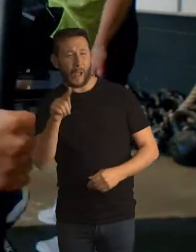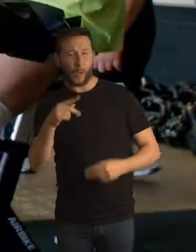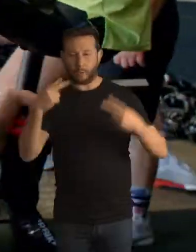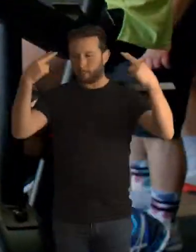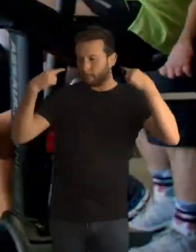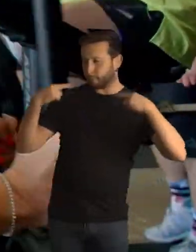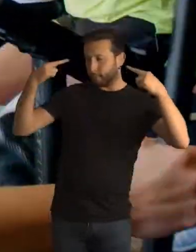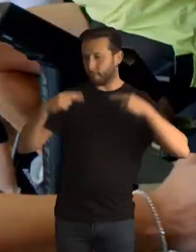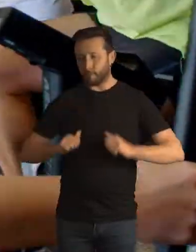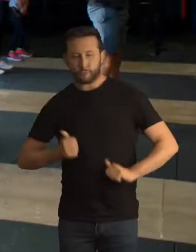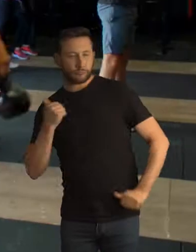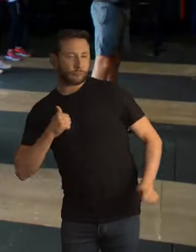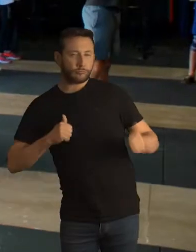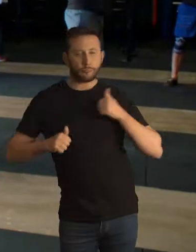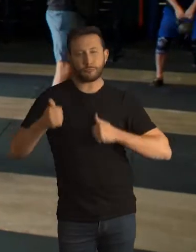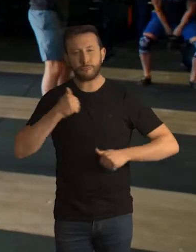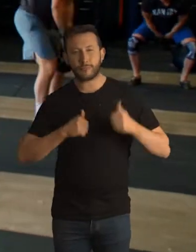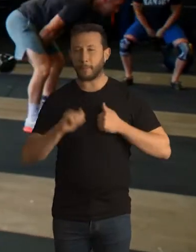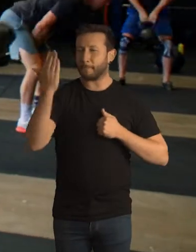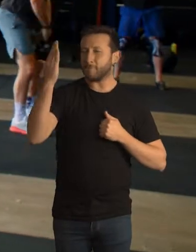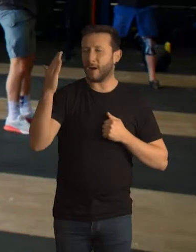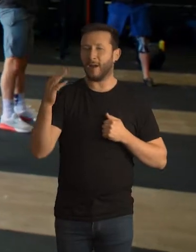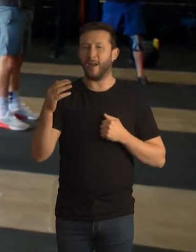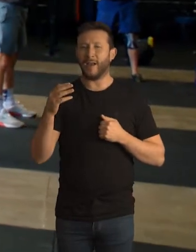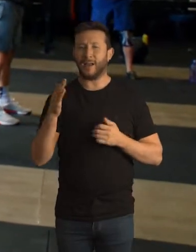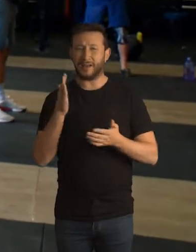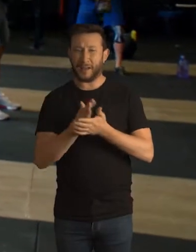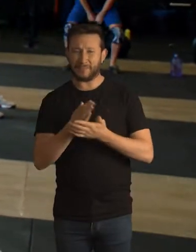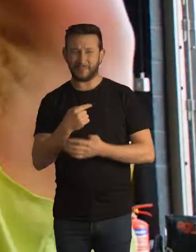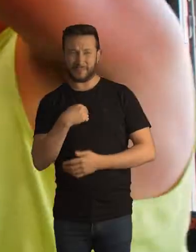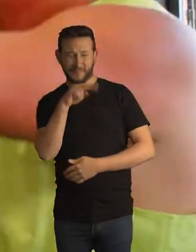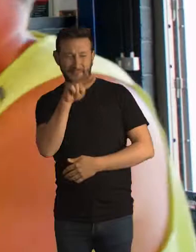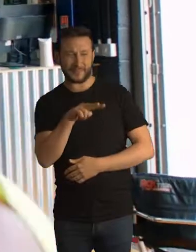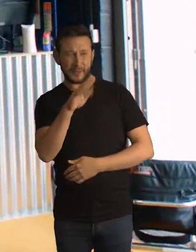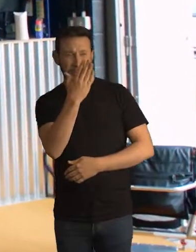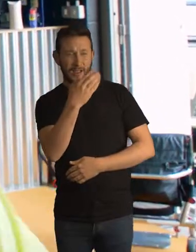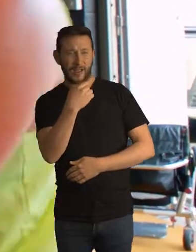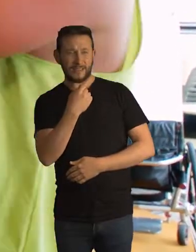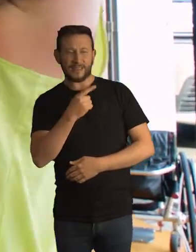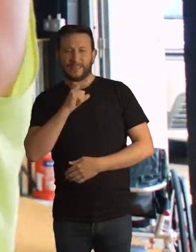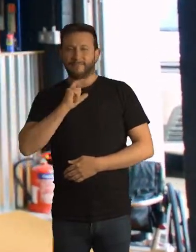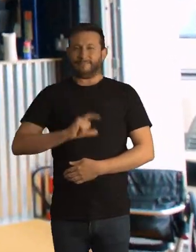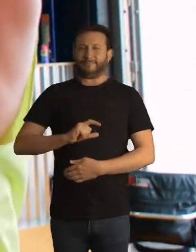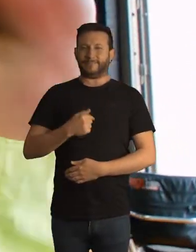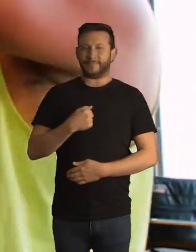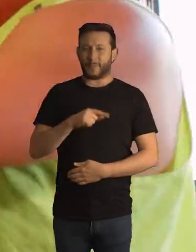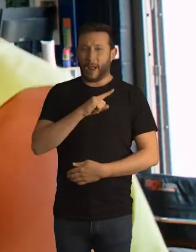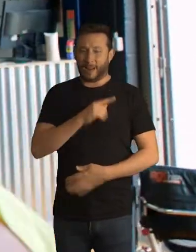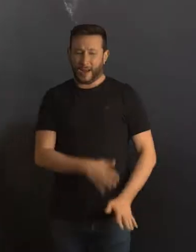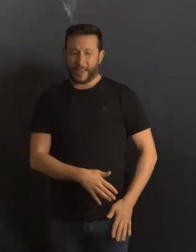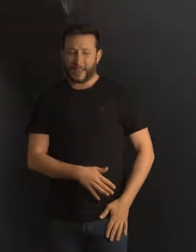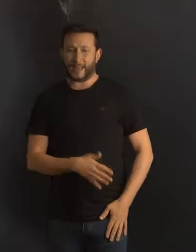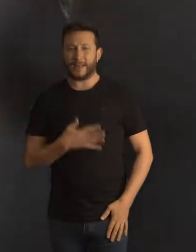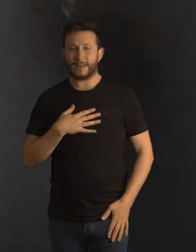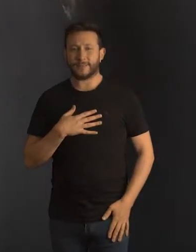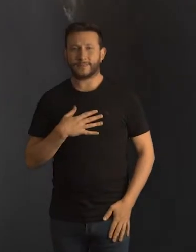look. They're all full of mirrors, and to be honest, that makes me kind of feel a bit self-conscious about my leg, or lack of it.